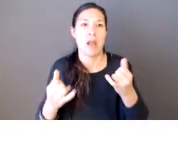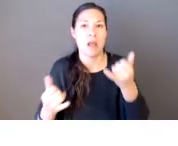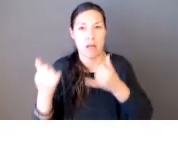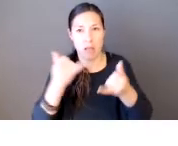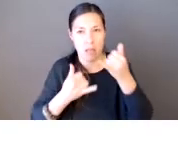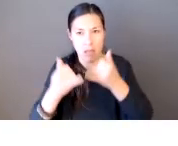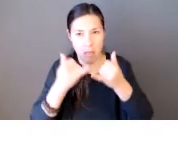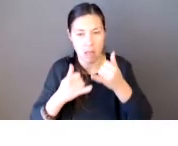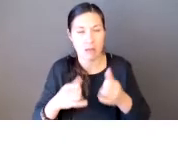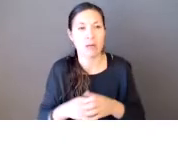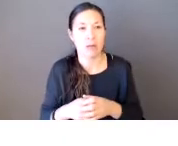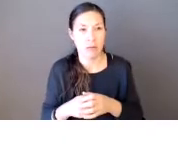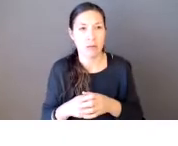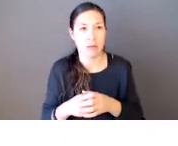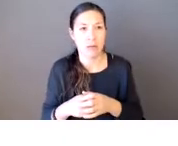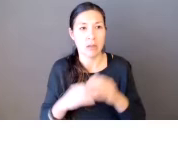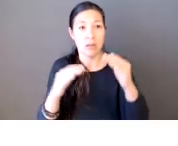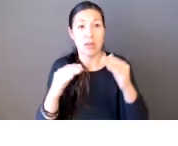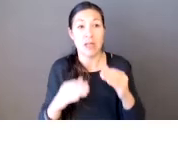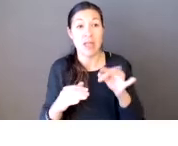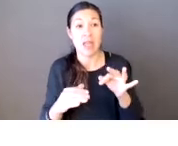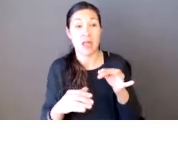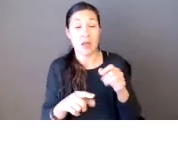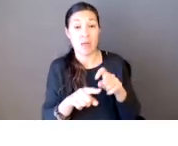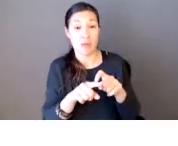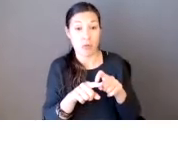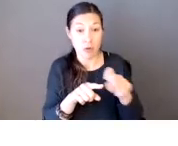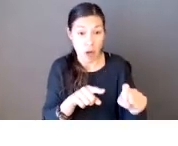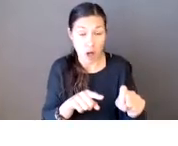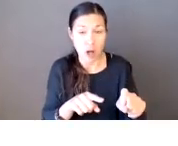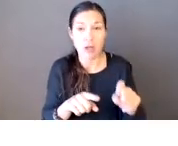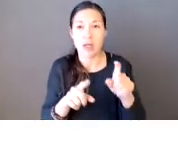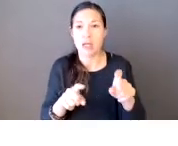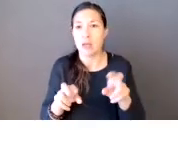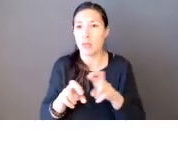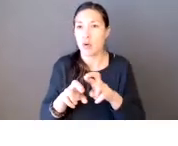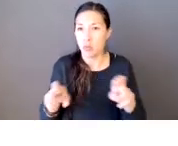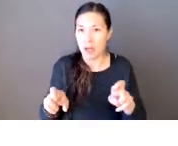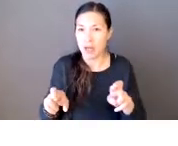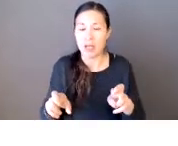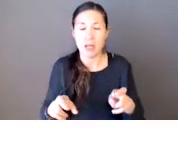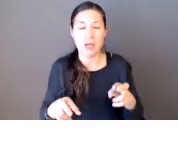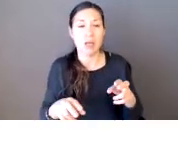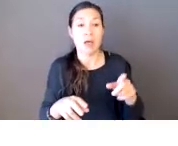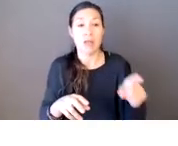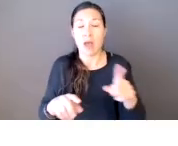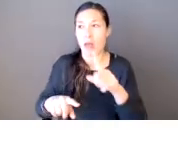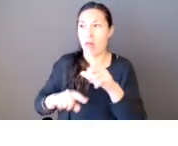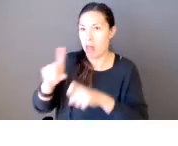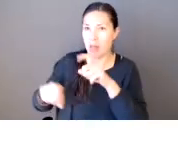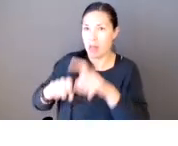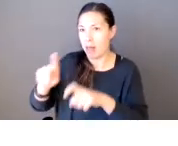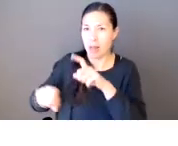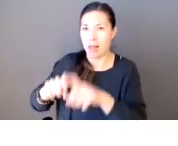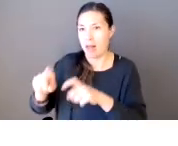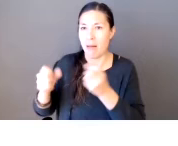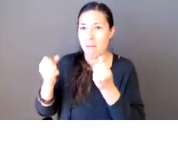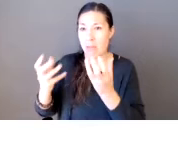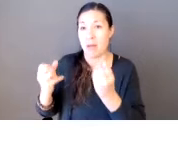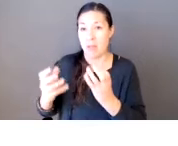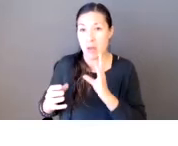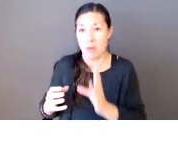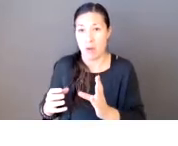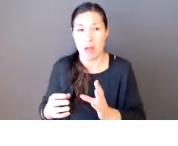you do call in a report, be prepared to be on the phone and get asked a whole lot of questions. What I haven't added here is you're going to